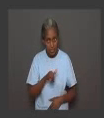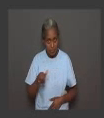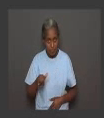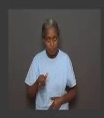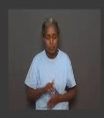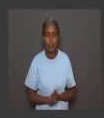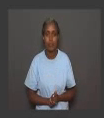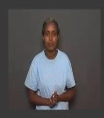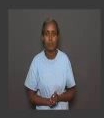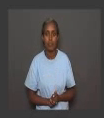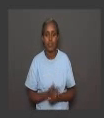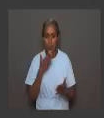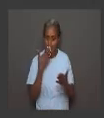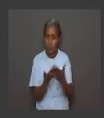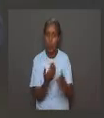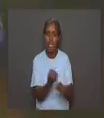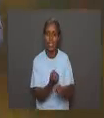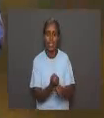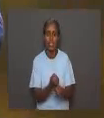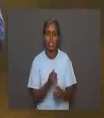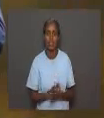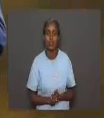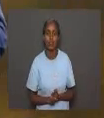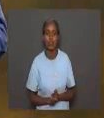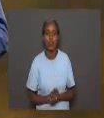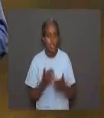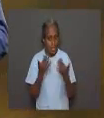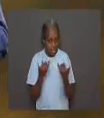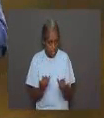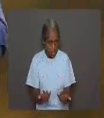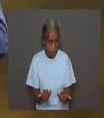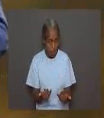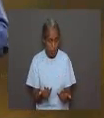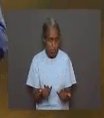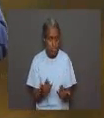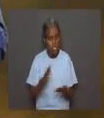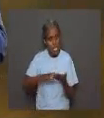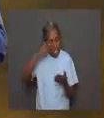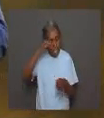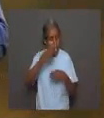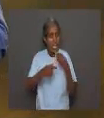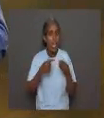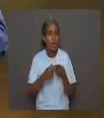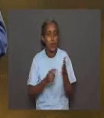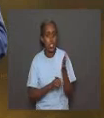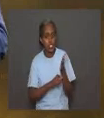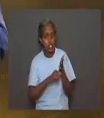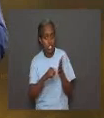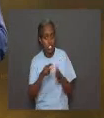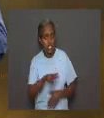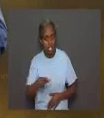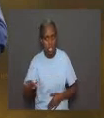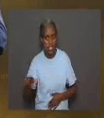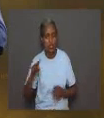students? Well done. Now, let us learn about tangent lines